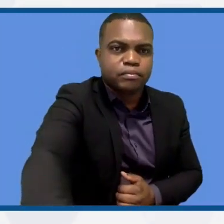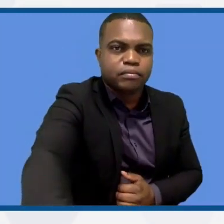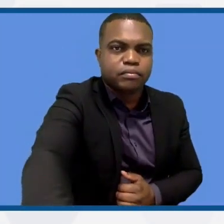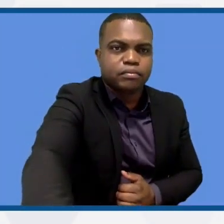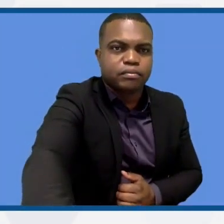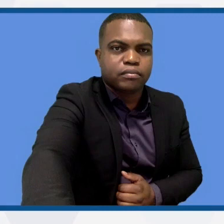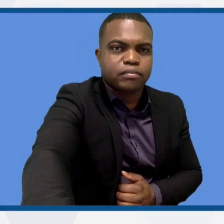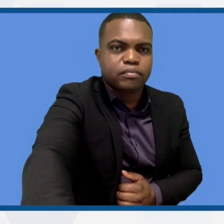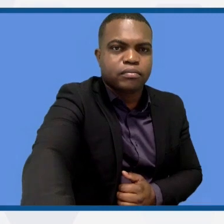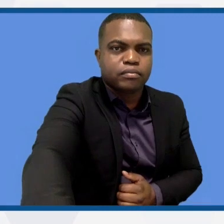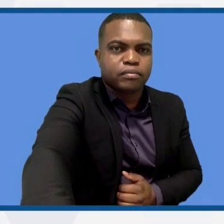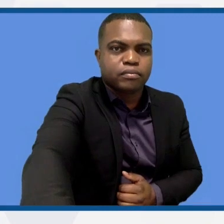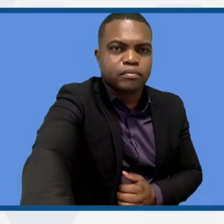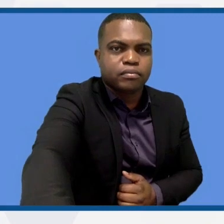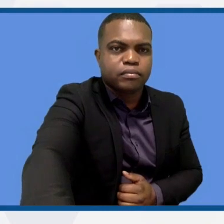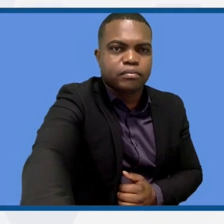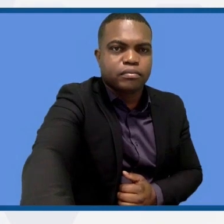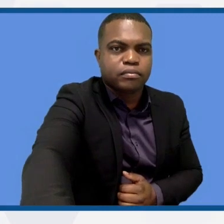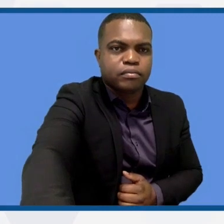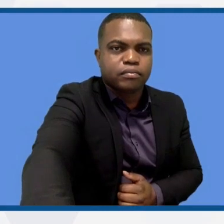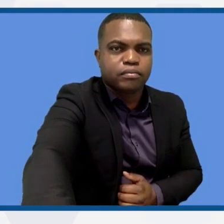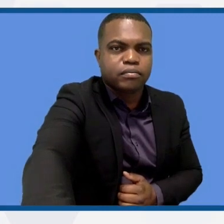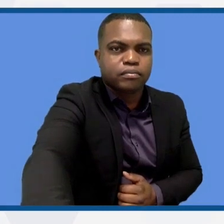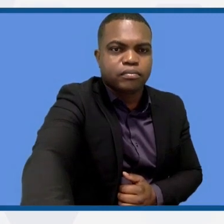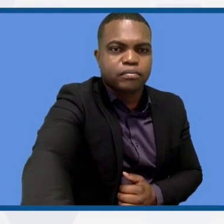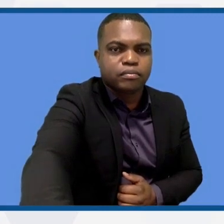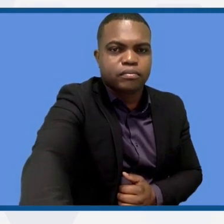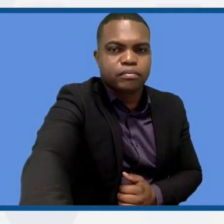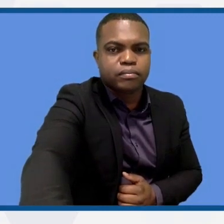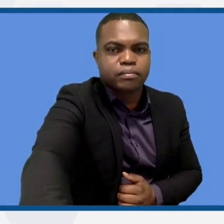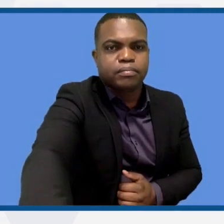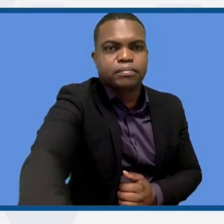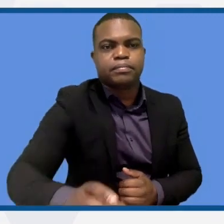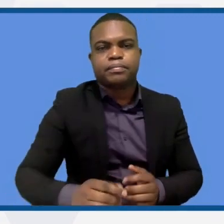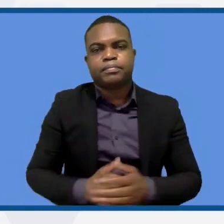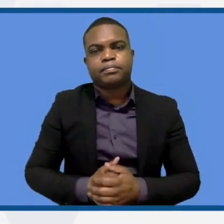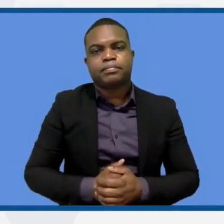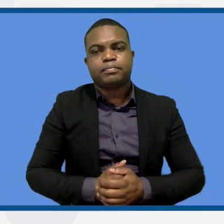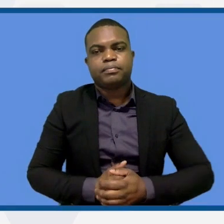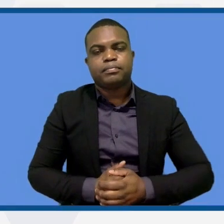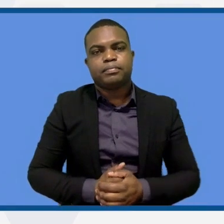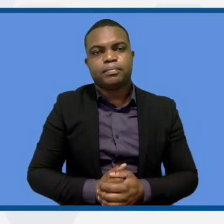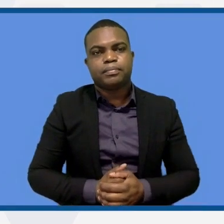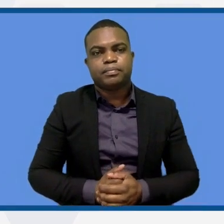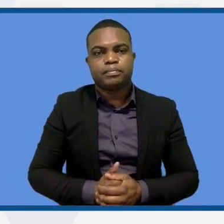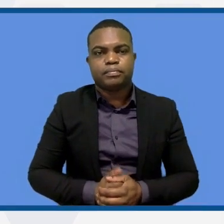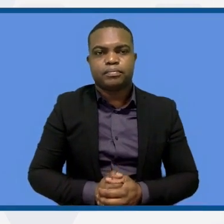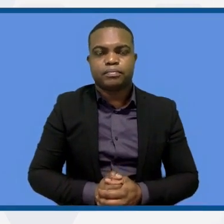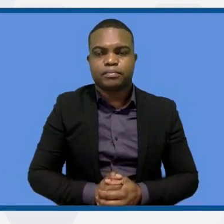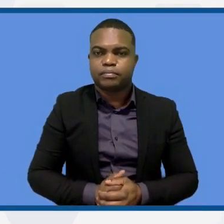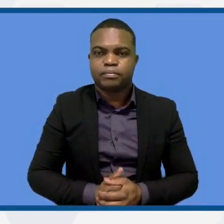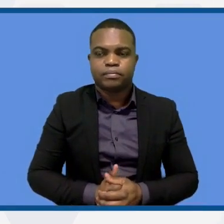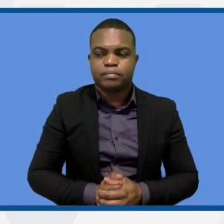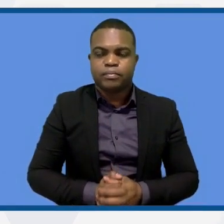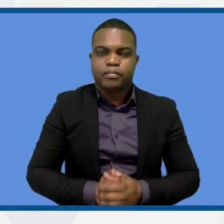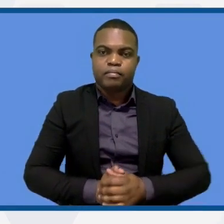Buenos días, ¿cómo están todos? good morning. How are you? ¿Están bien el último día? Bueno, Okay, this is the last day. You're